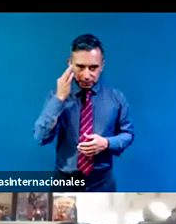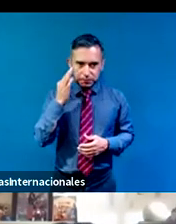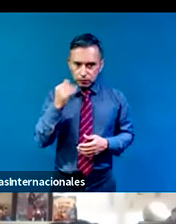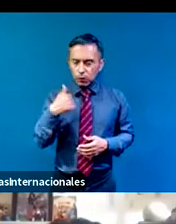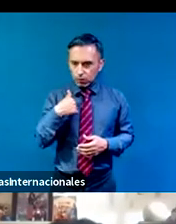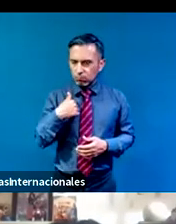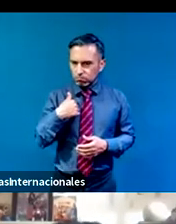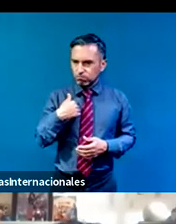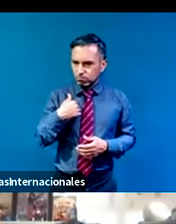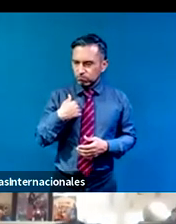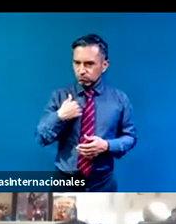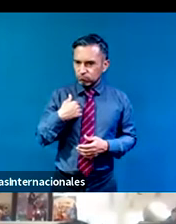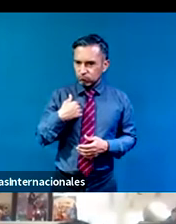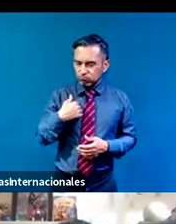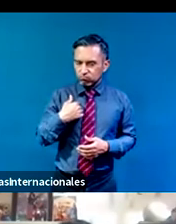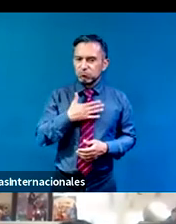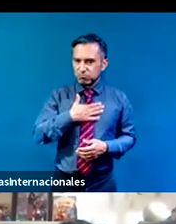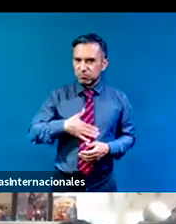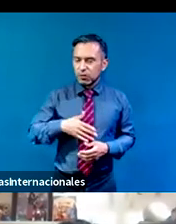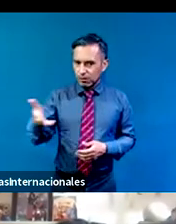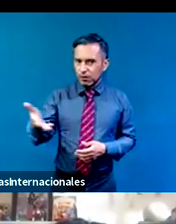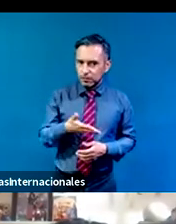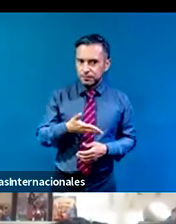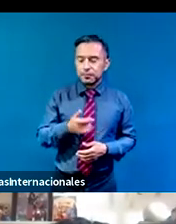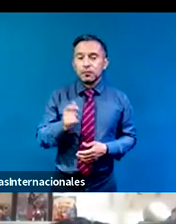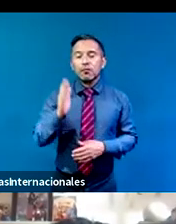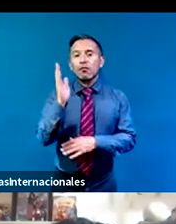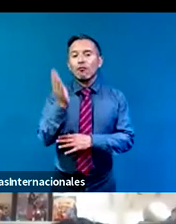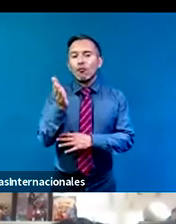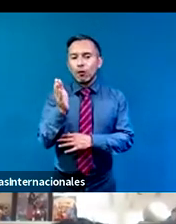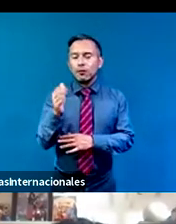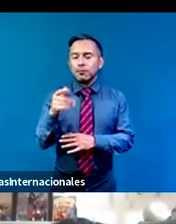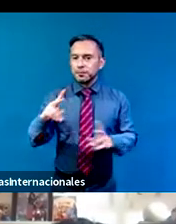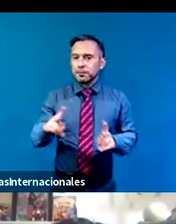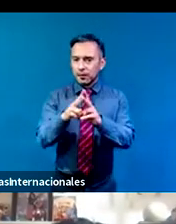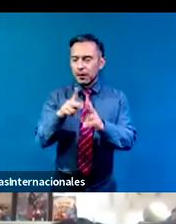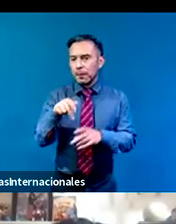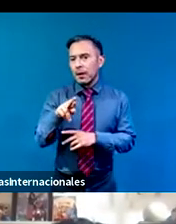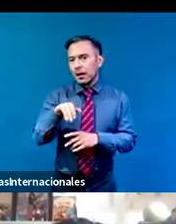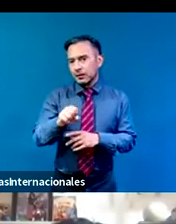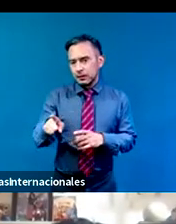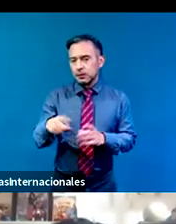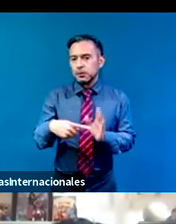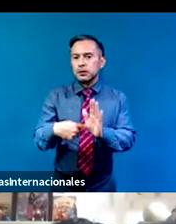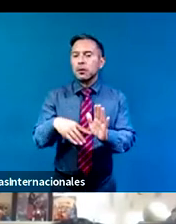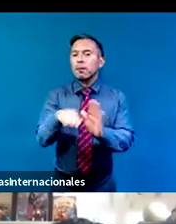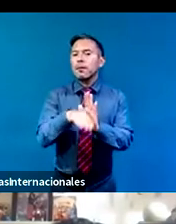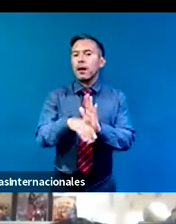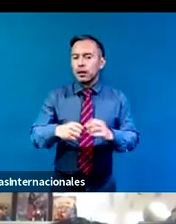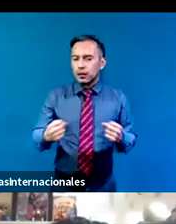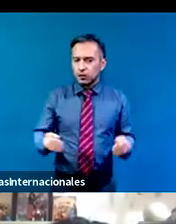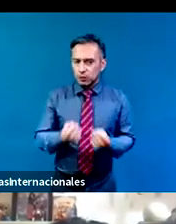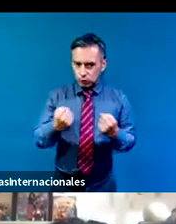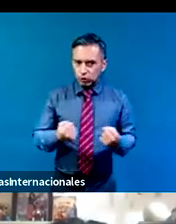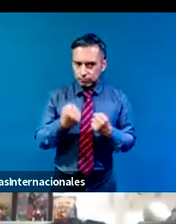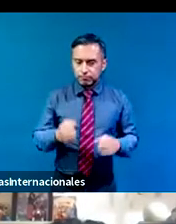the Action Coalition, and about posting Action Coalition commitments. The floor